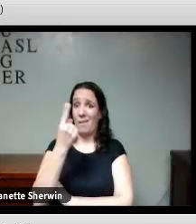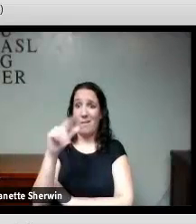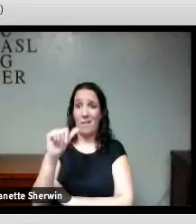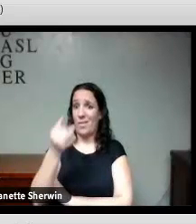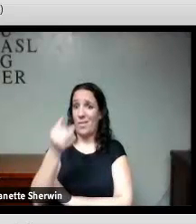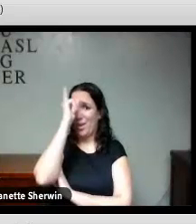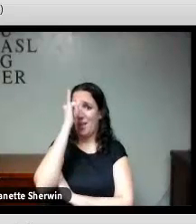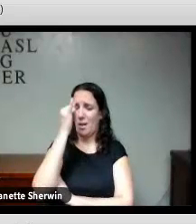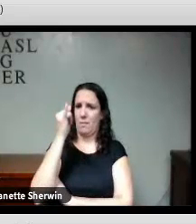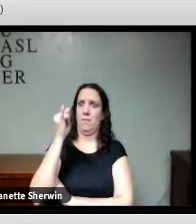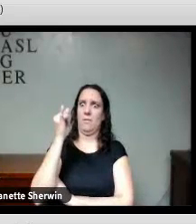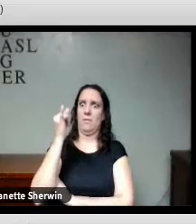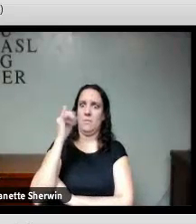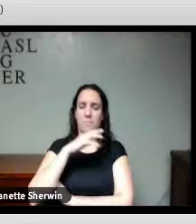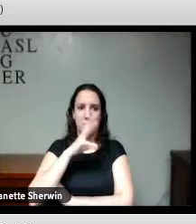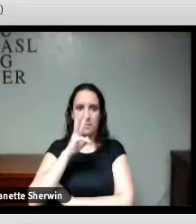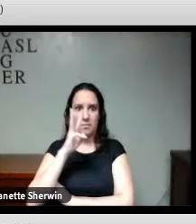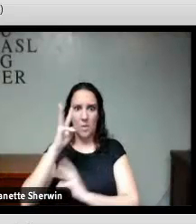Wow.